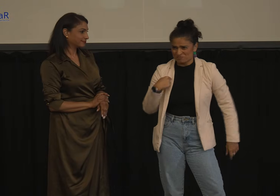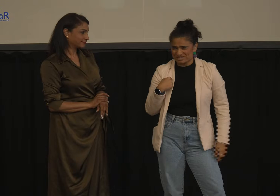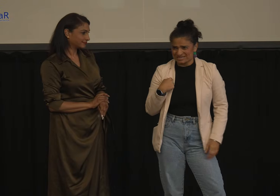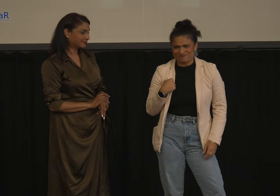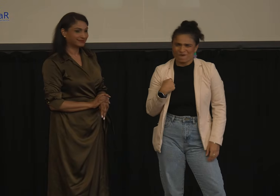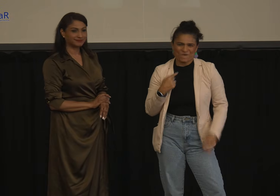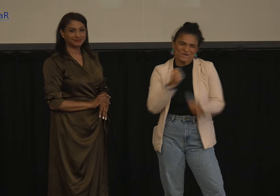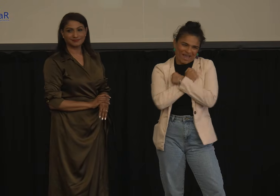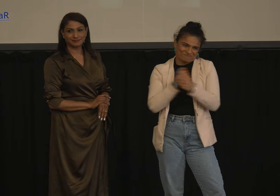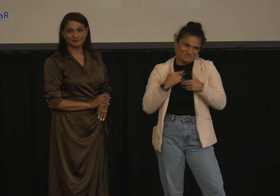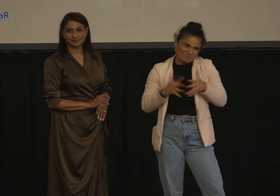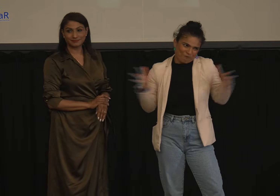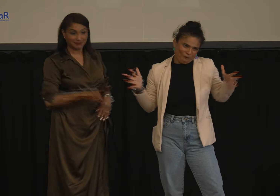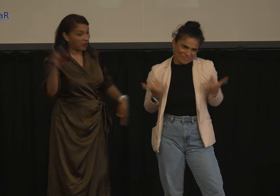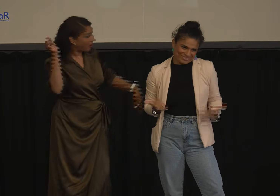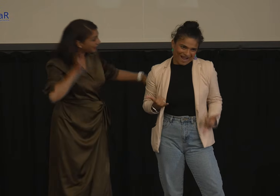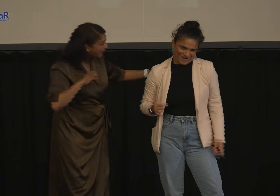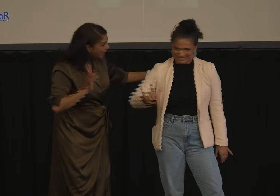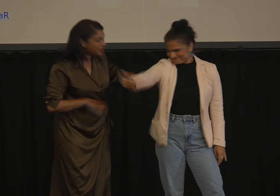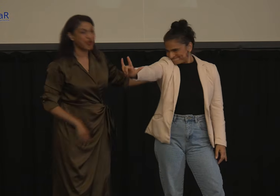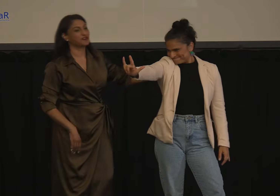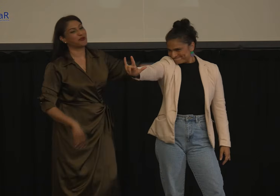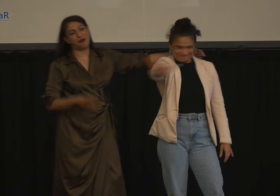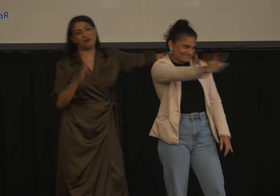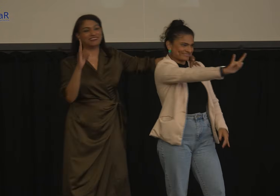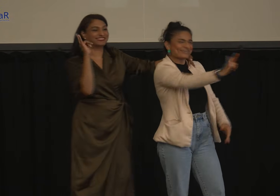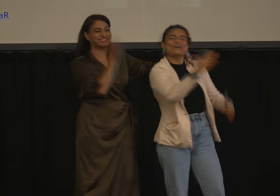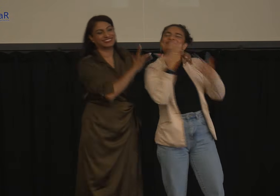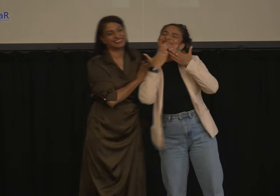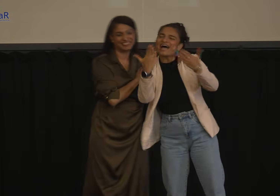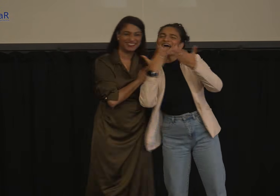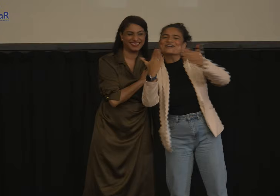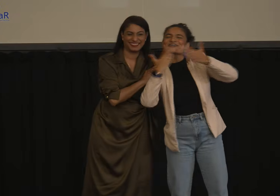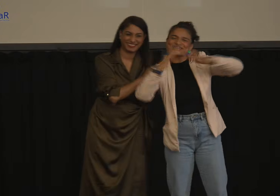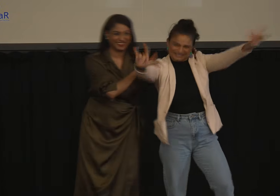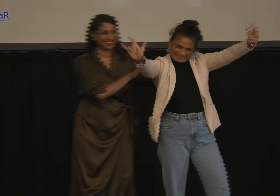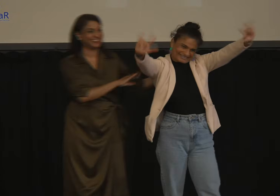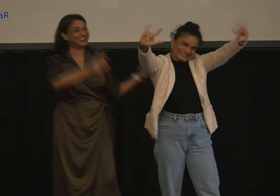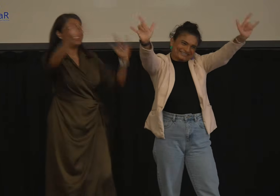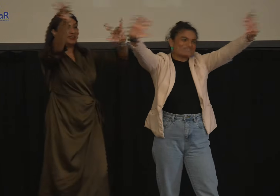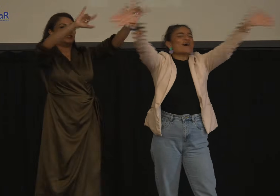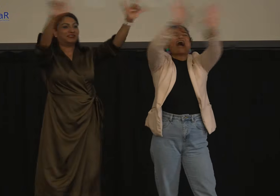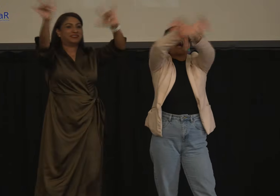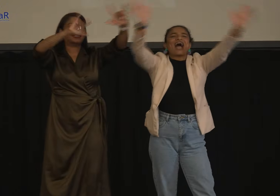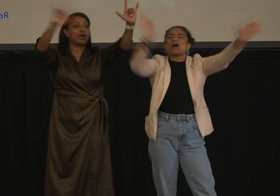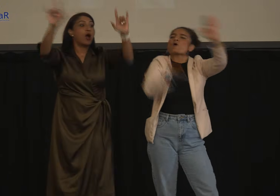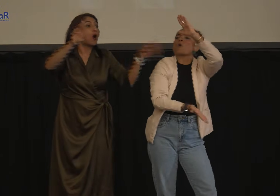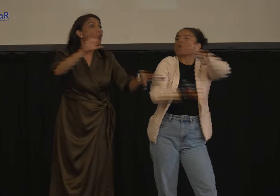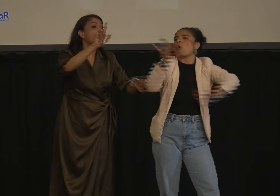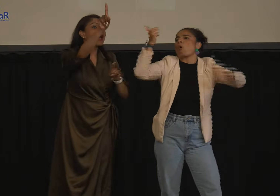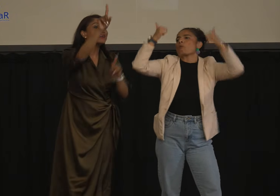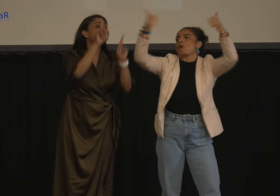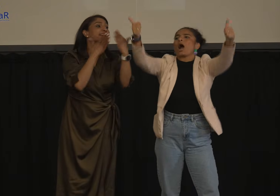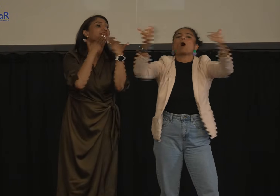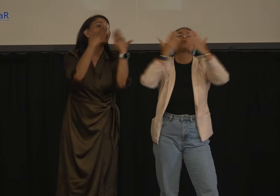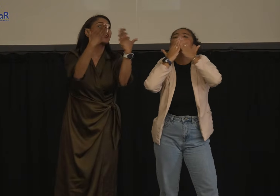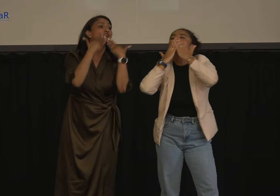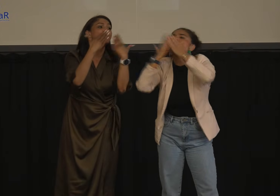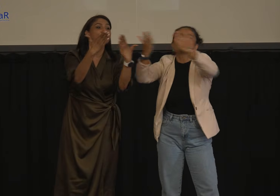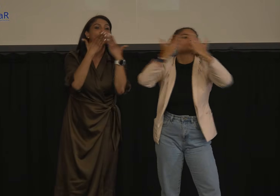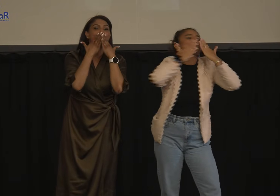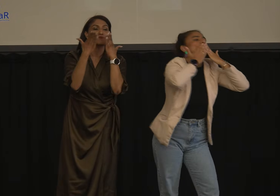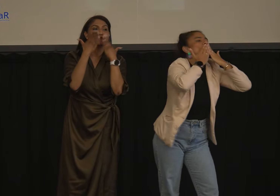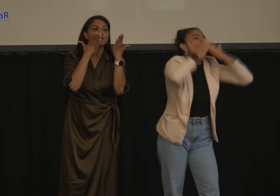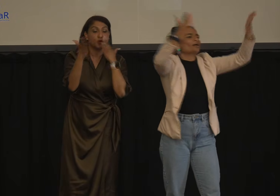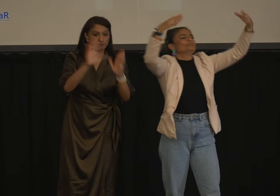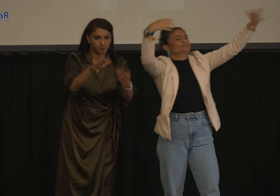of your line of sight. You must be tired of me already. I'm done for the day. Thank you, everyone. And please go safely.